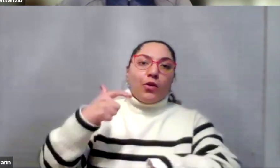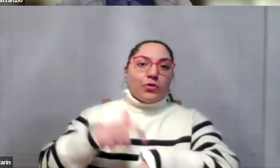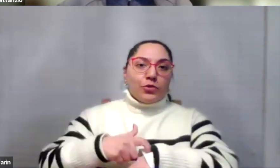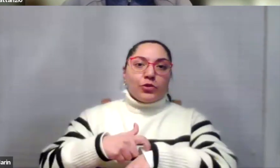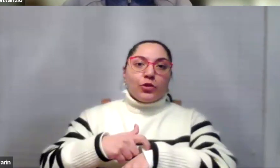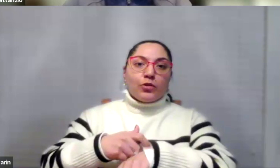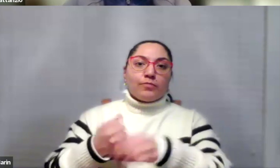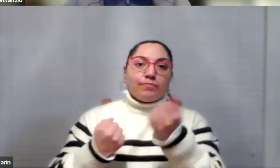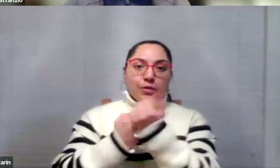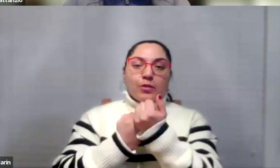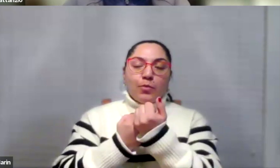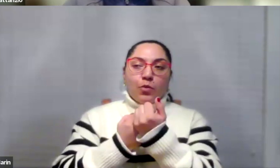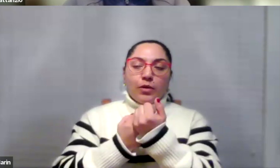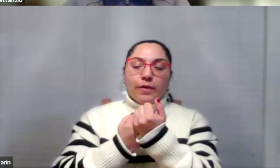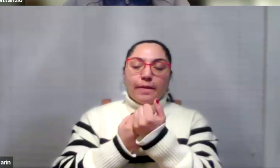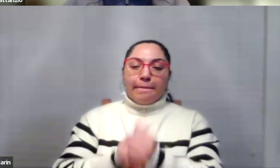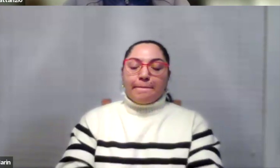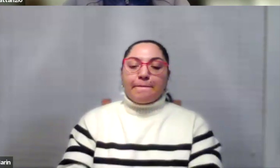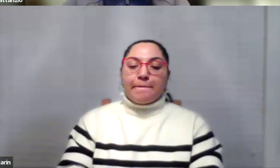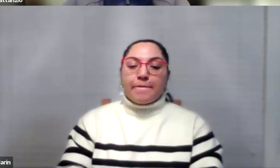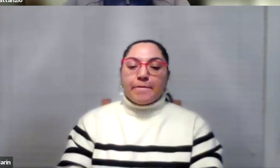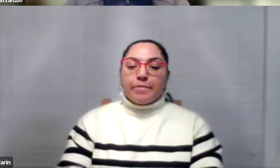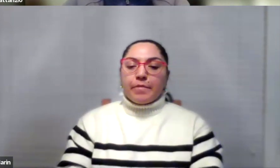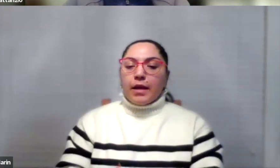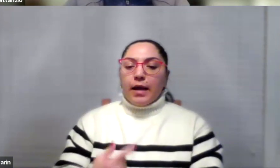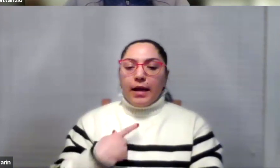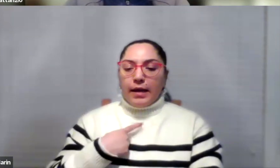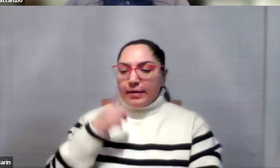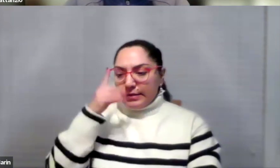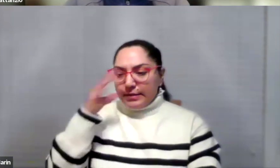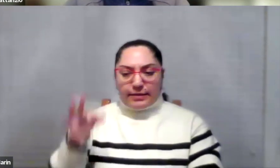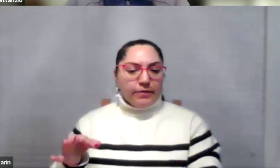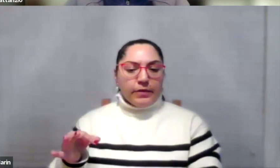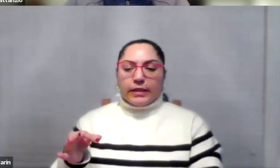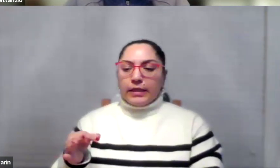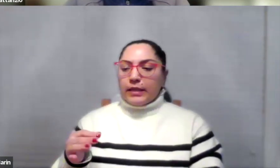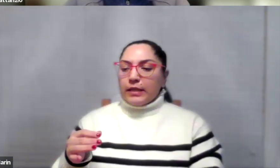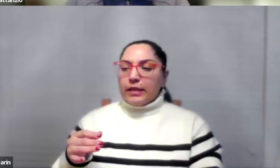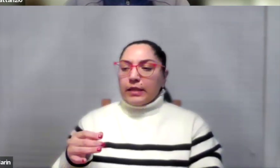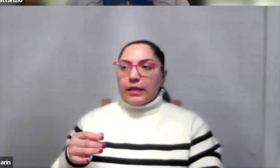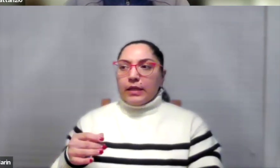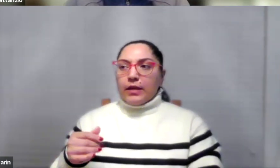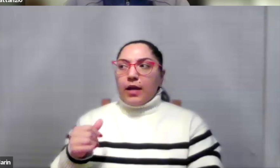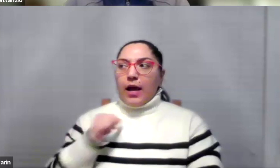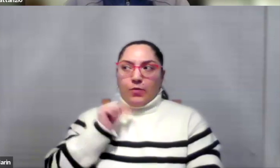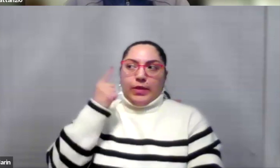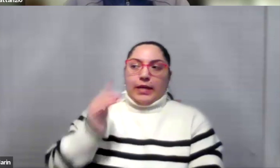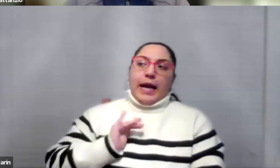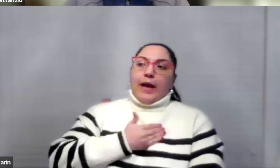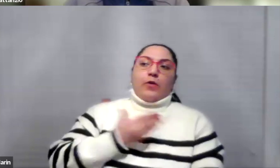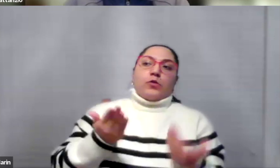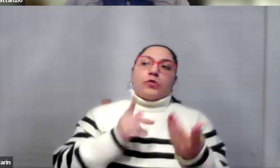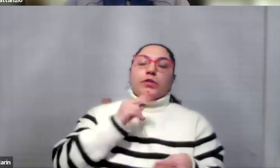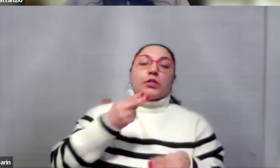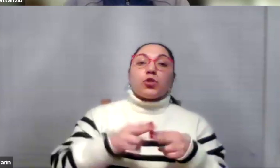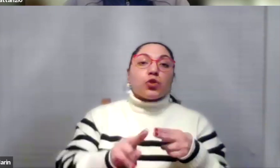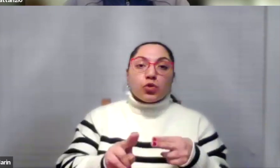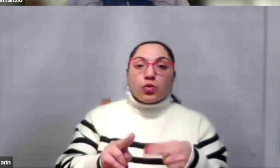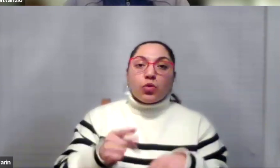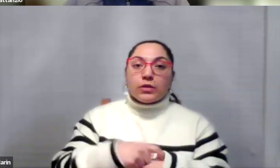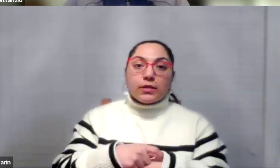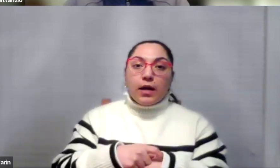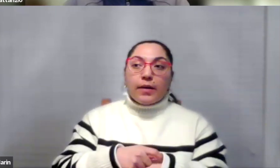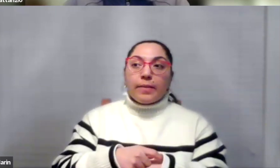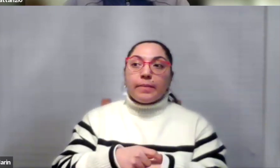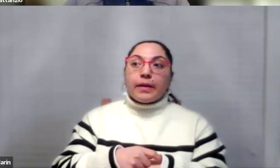and support for somebody. I certainly don't think of our services as a short term service. Um, it would be